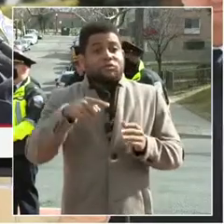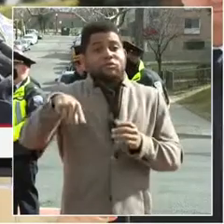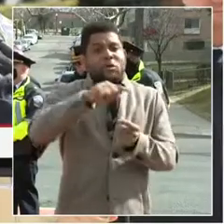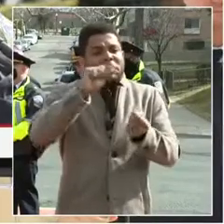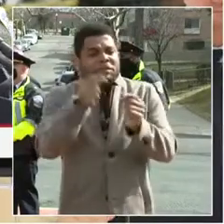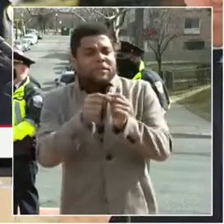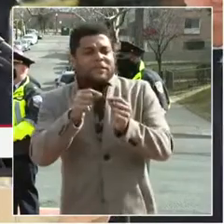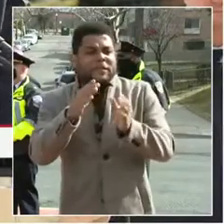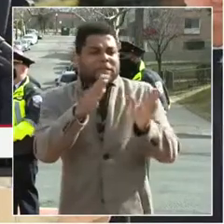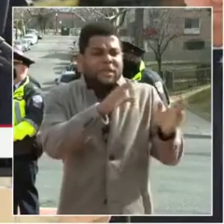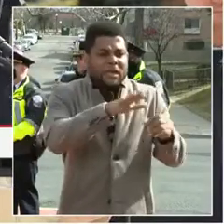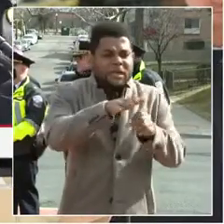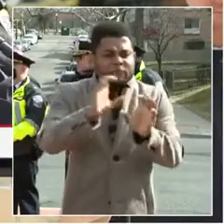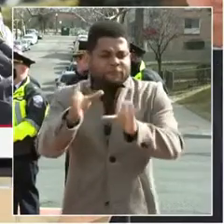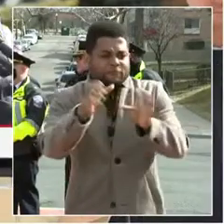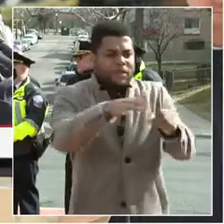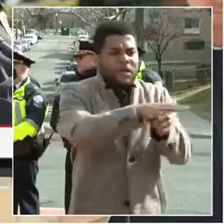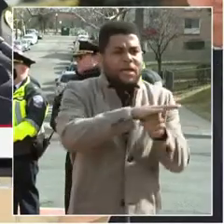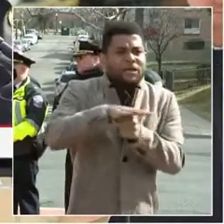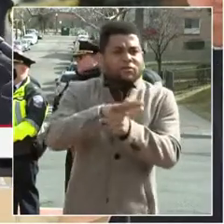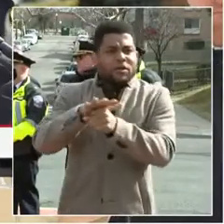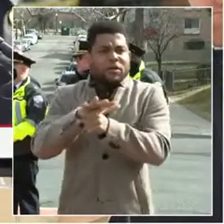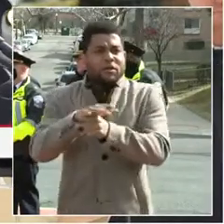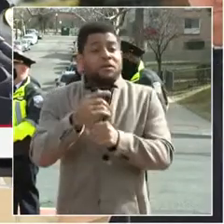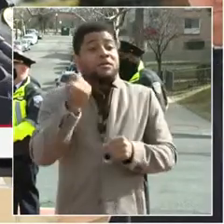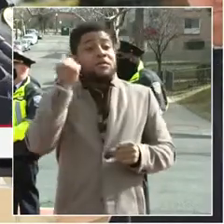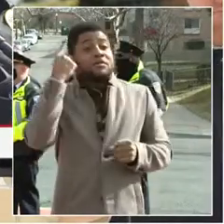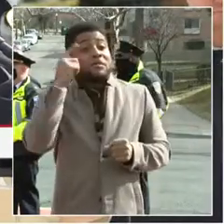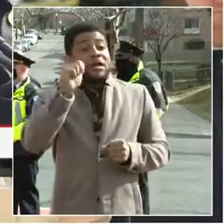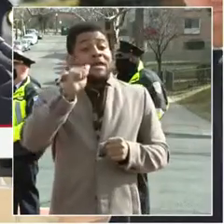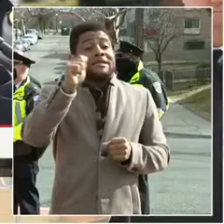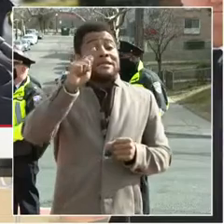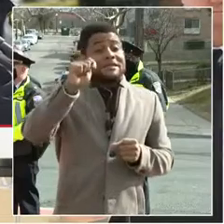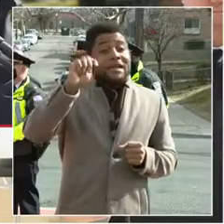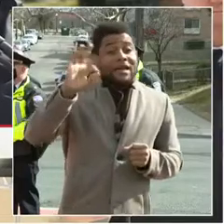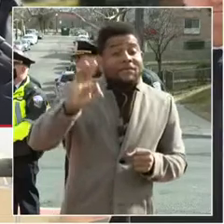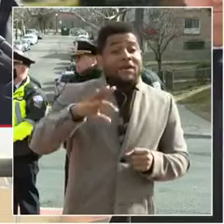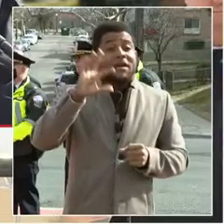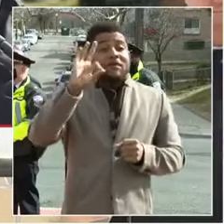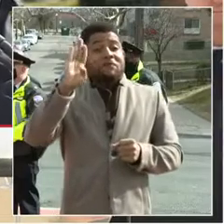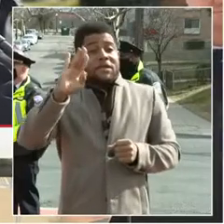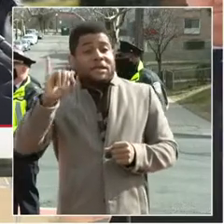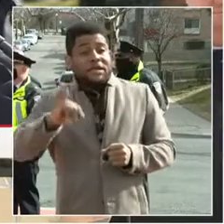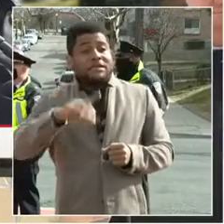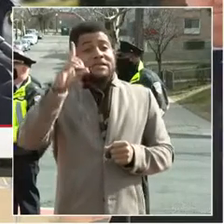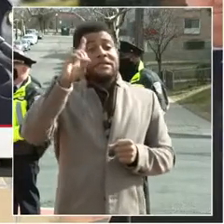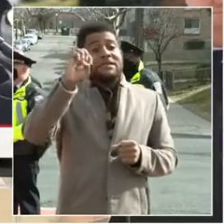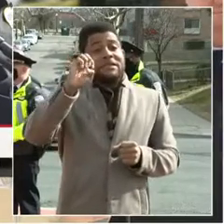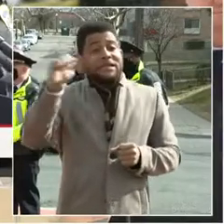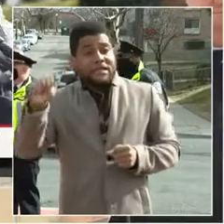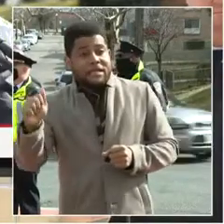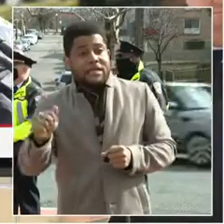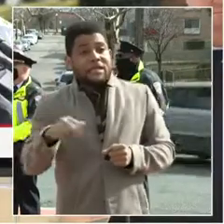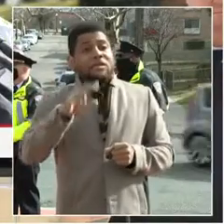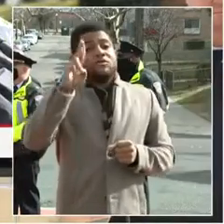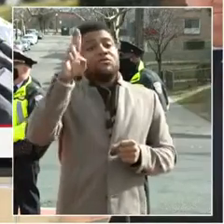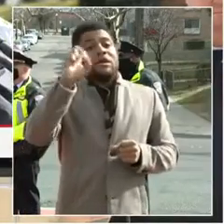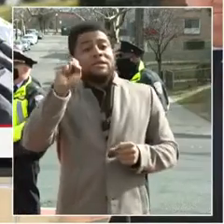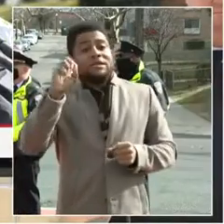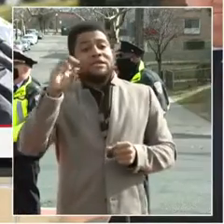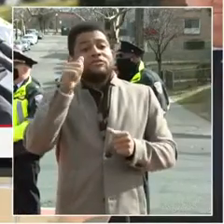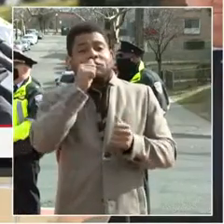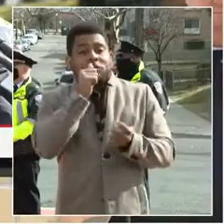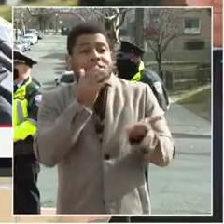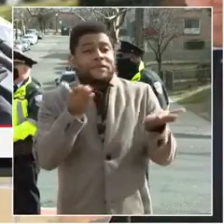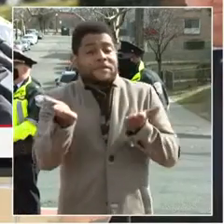partners, ATF, FBI, DEA, United States Secret Service, United States Marshal Service, DC Housing